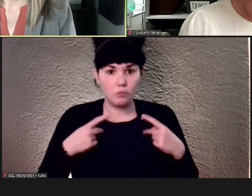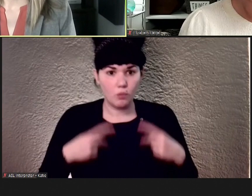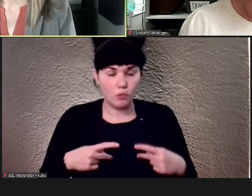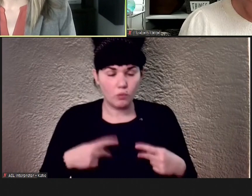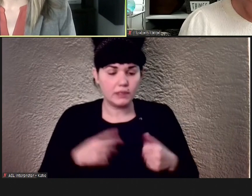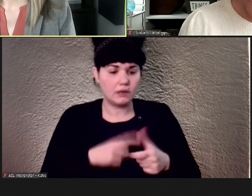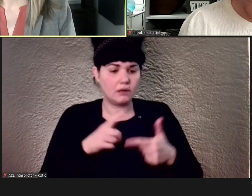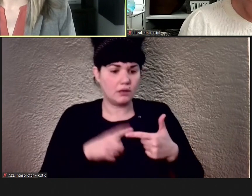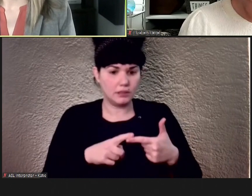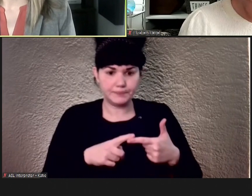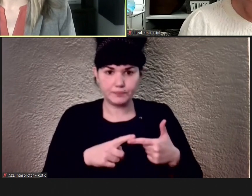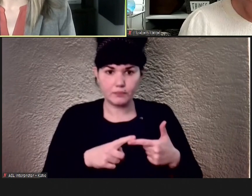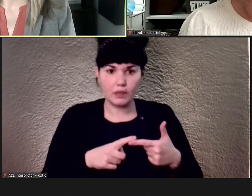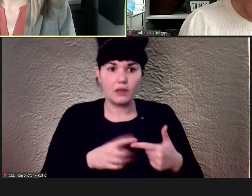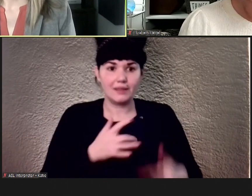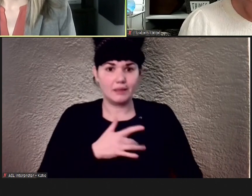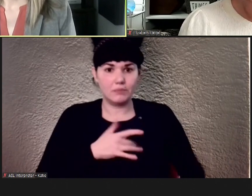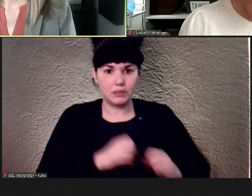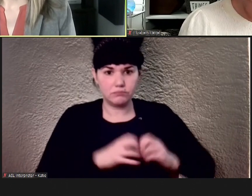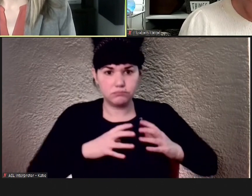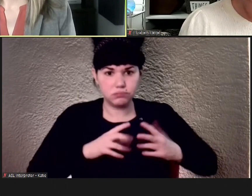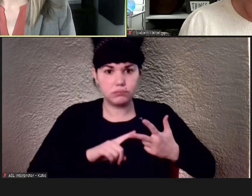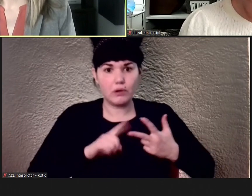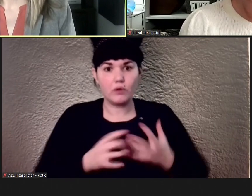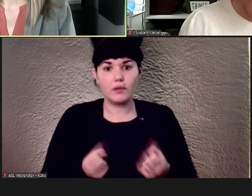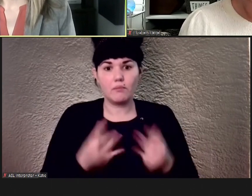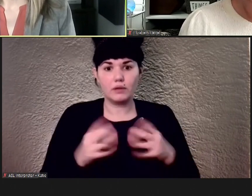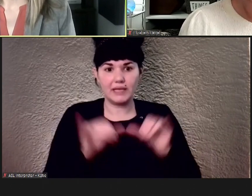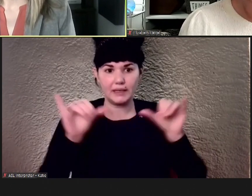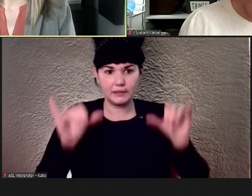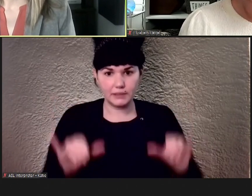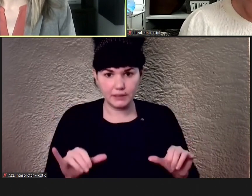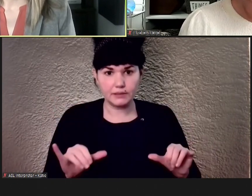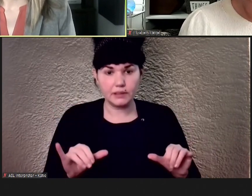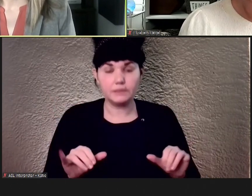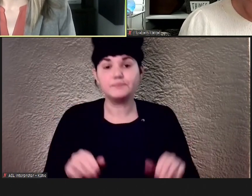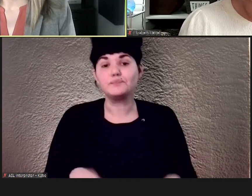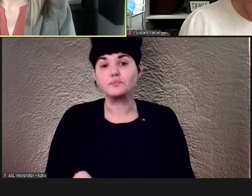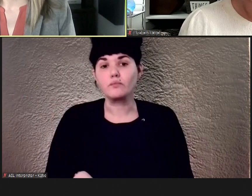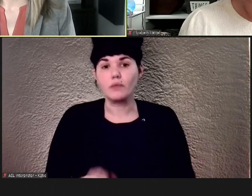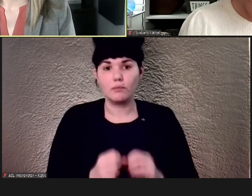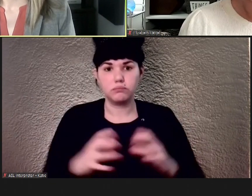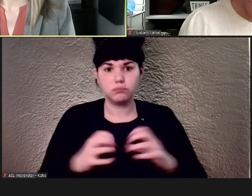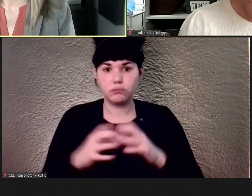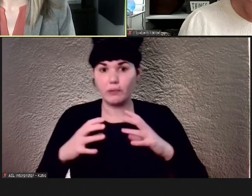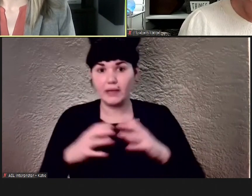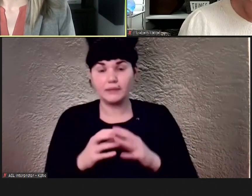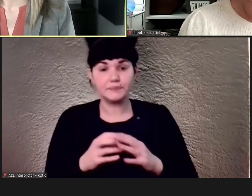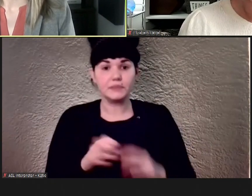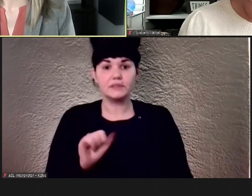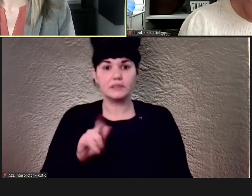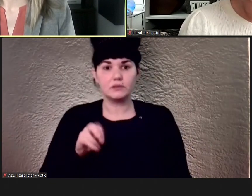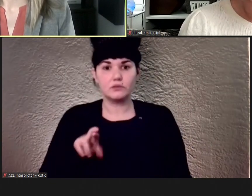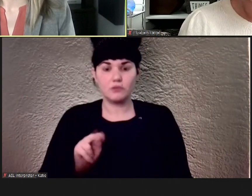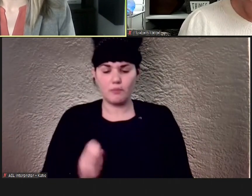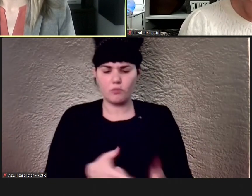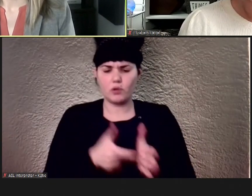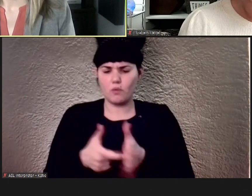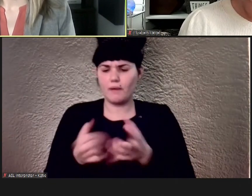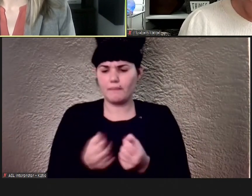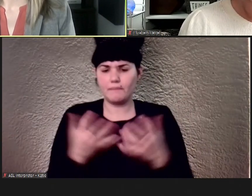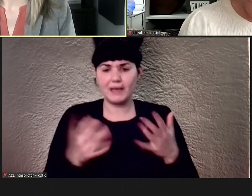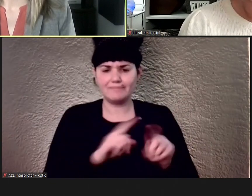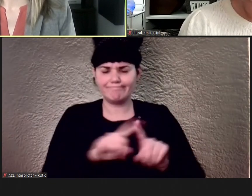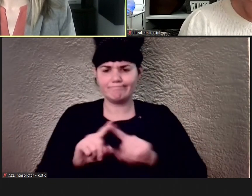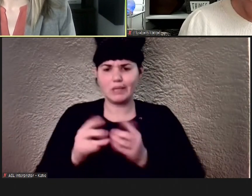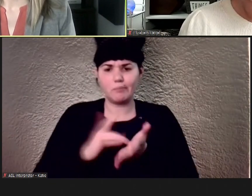and multi-system organ syndrome have often required a variety of medical treatments to help support their hearts and lungs